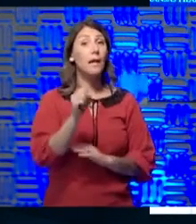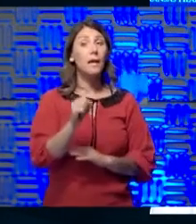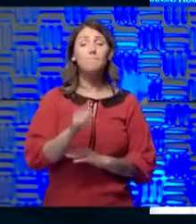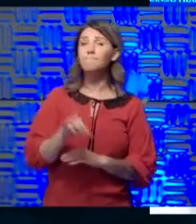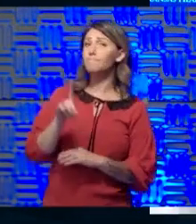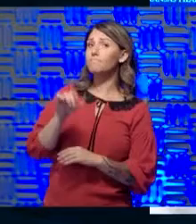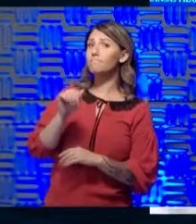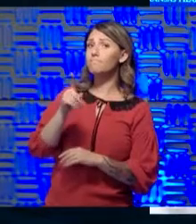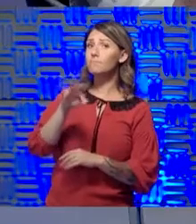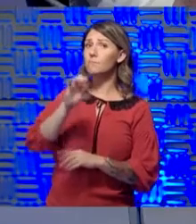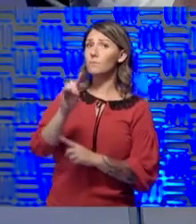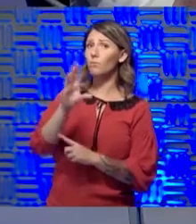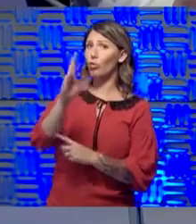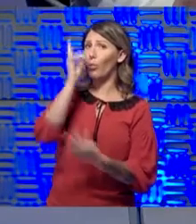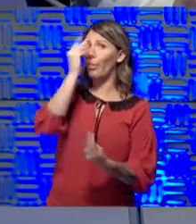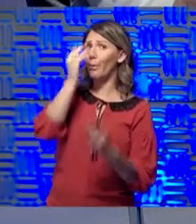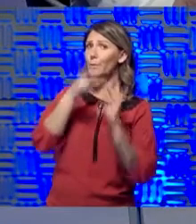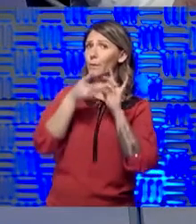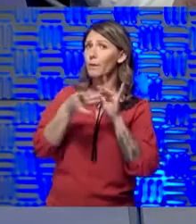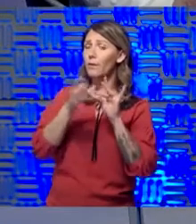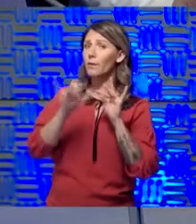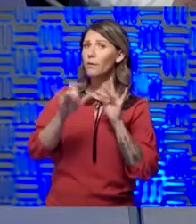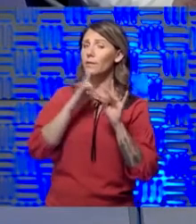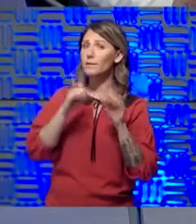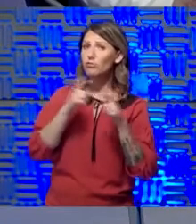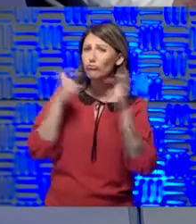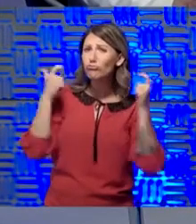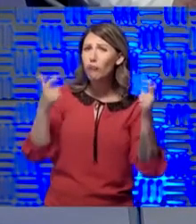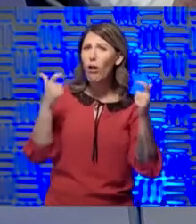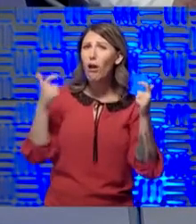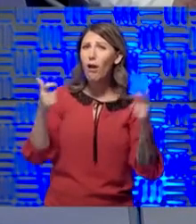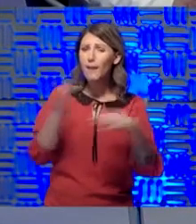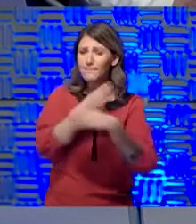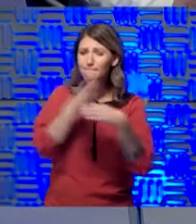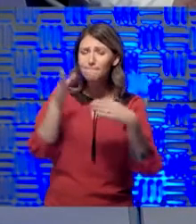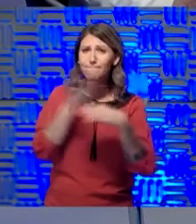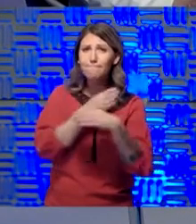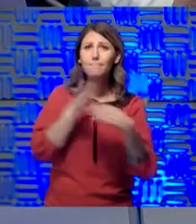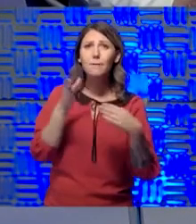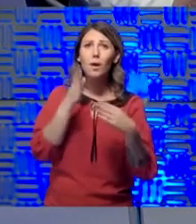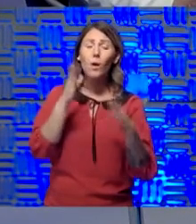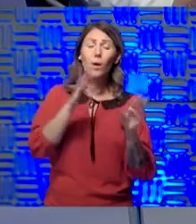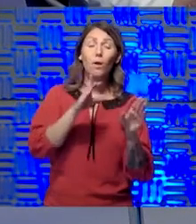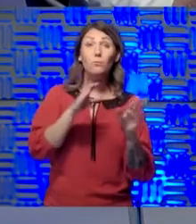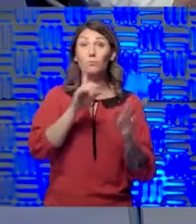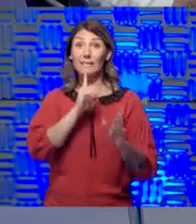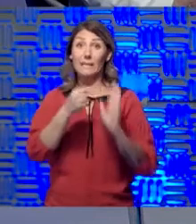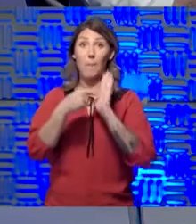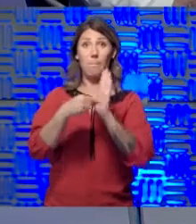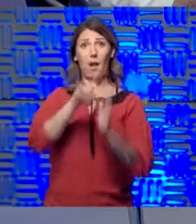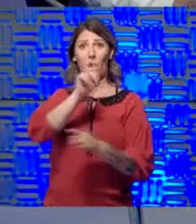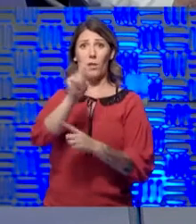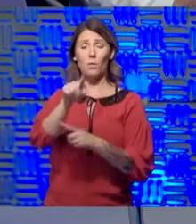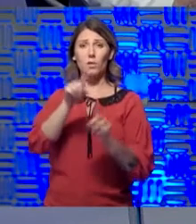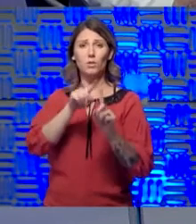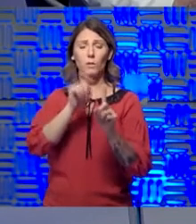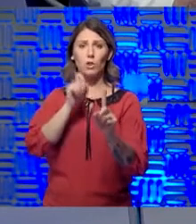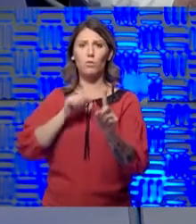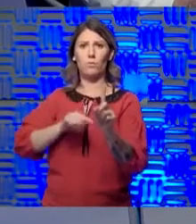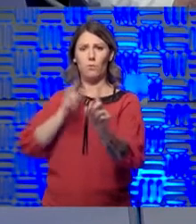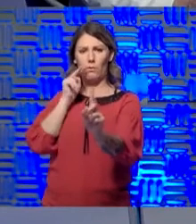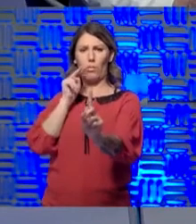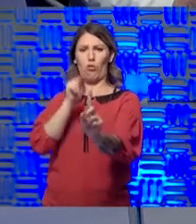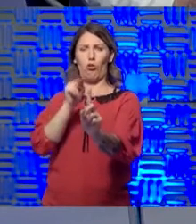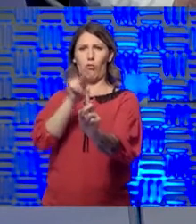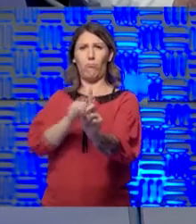your thoughts around some of that? That's really a large scale, kind of almost a modeling question, really. When you step back and look at it, we've